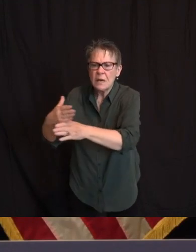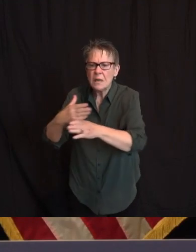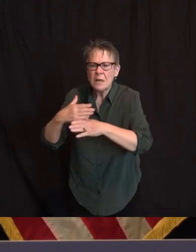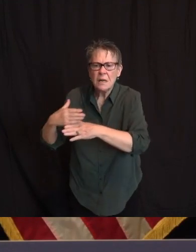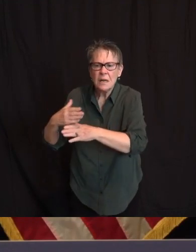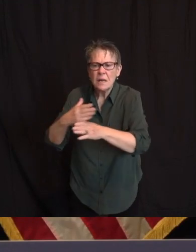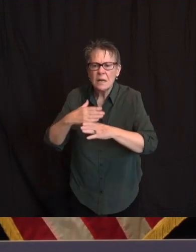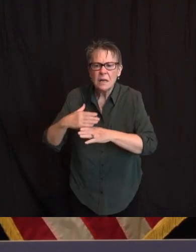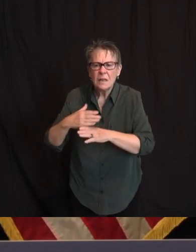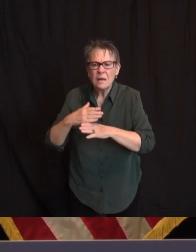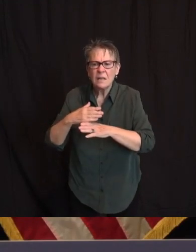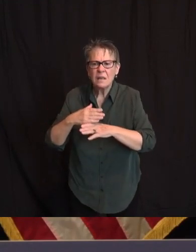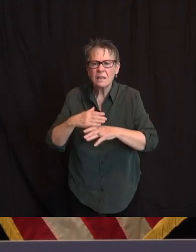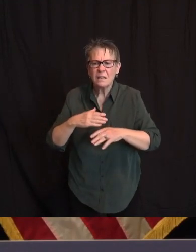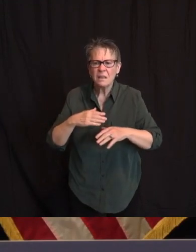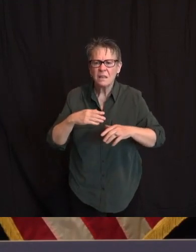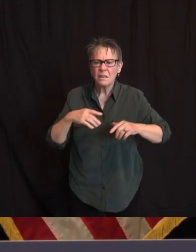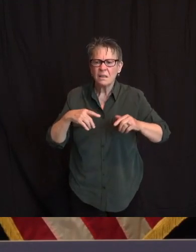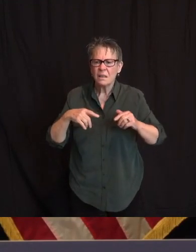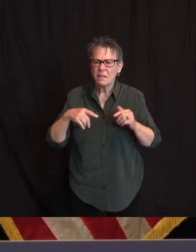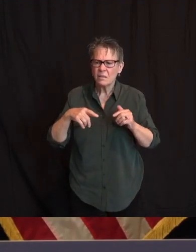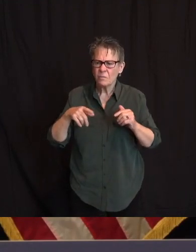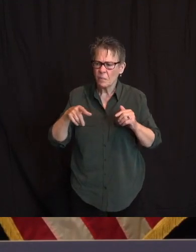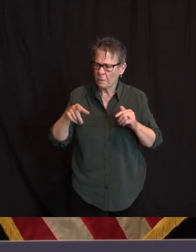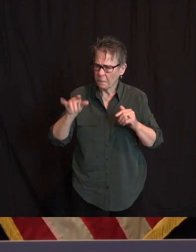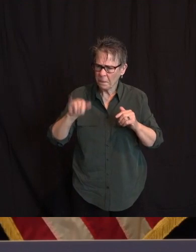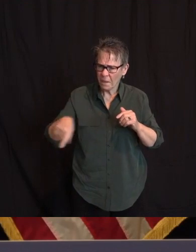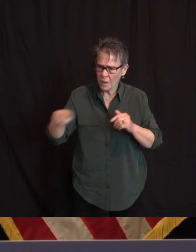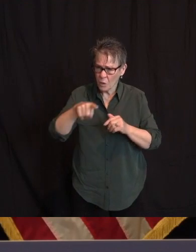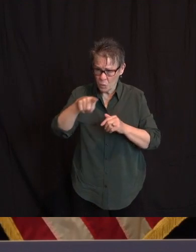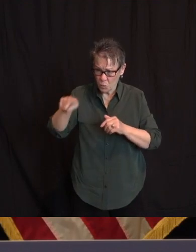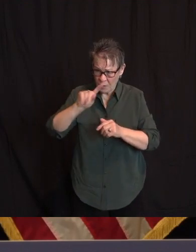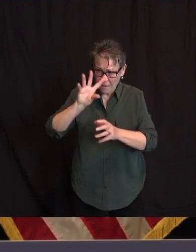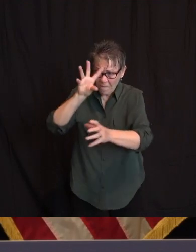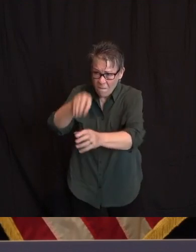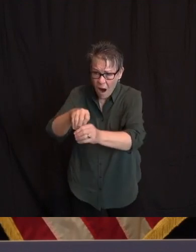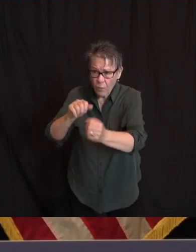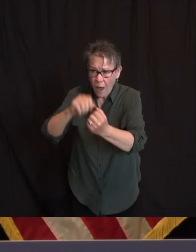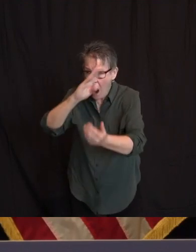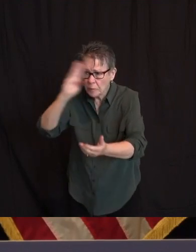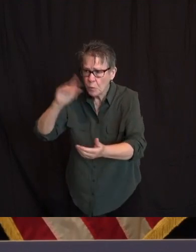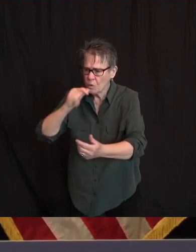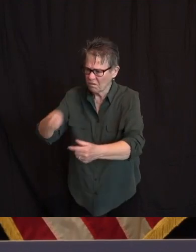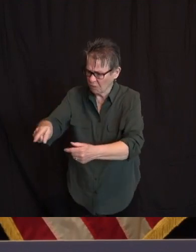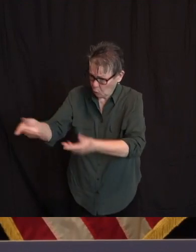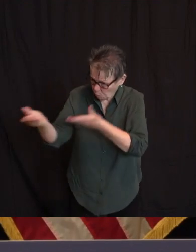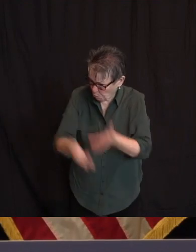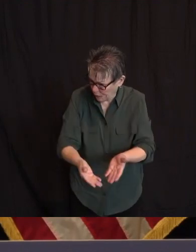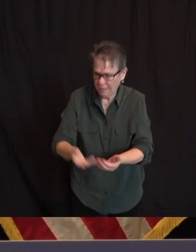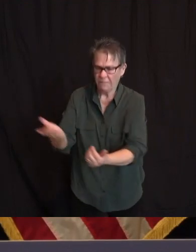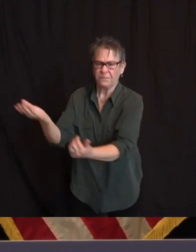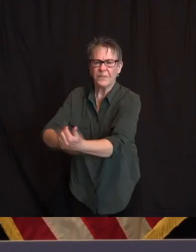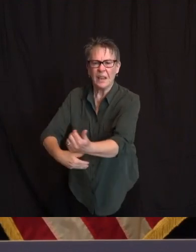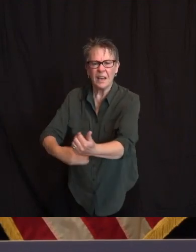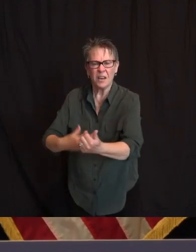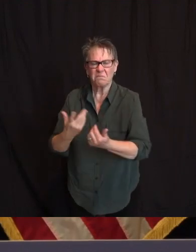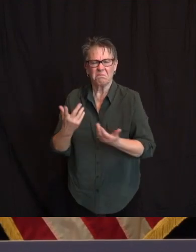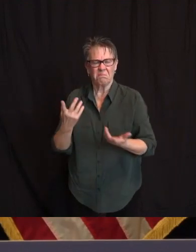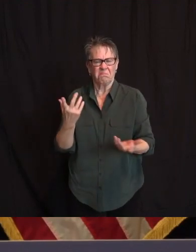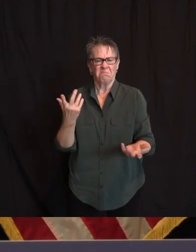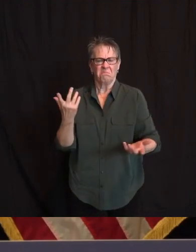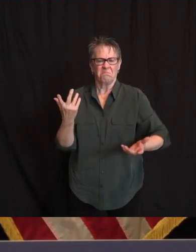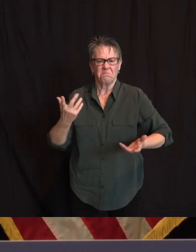on a given night? Real quick, Governor, I'm curious how you square telling everybody that it's not safe to go to the polls that first week of June,